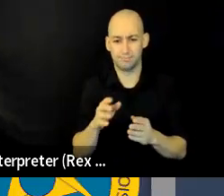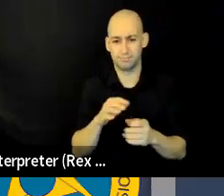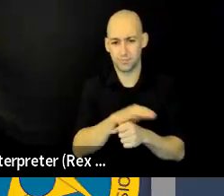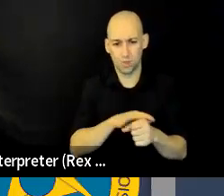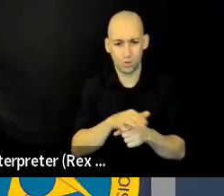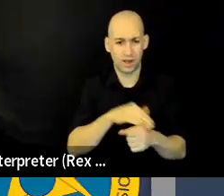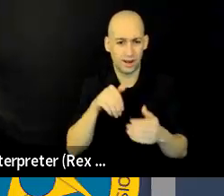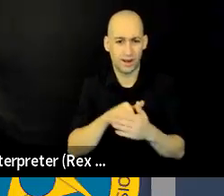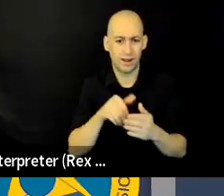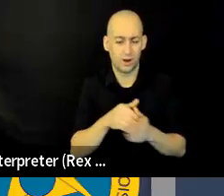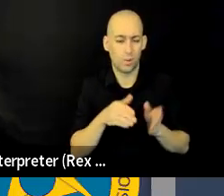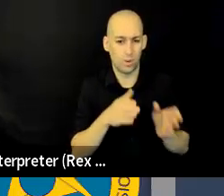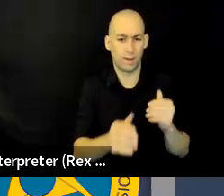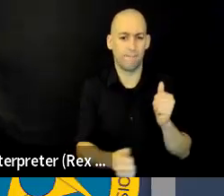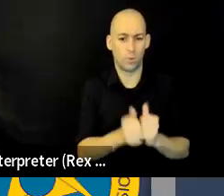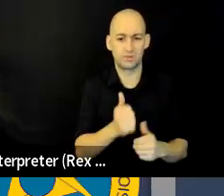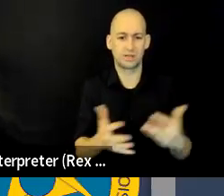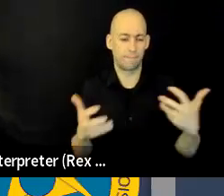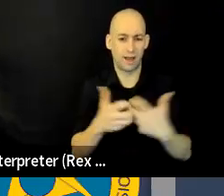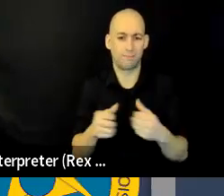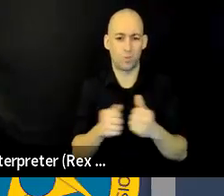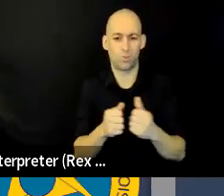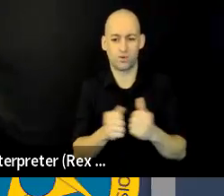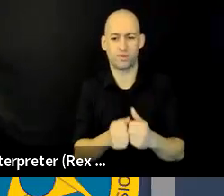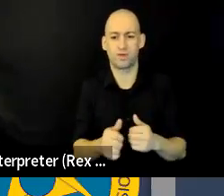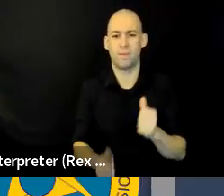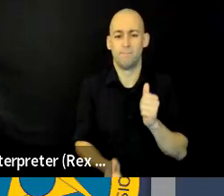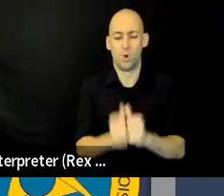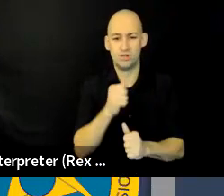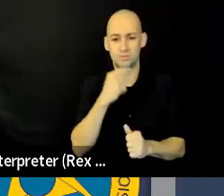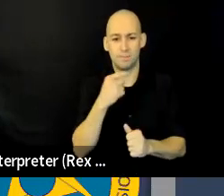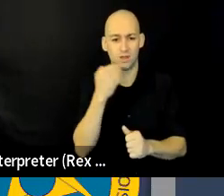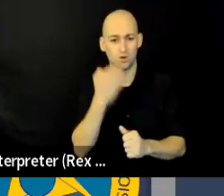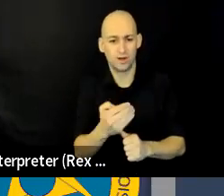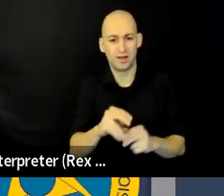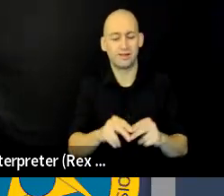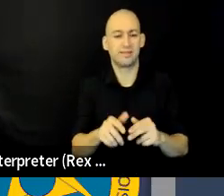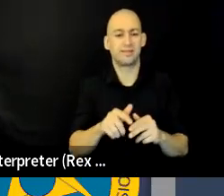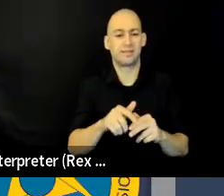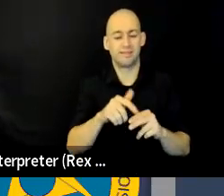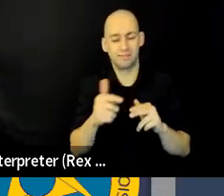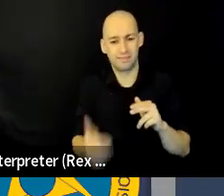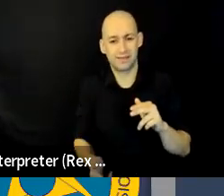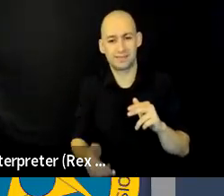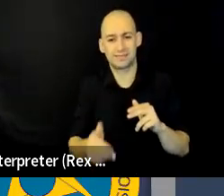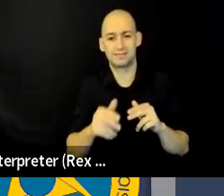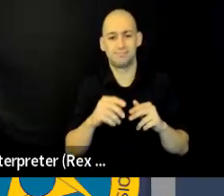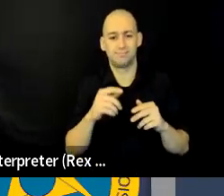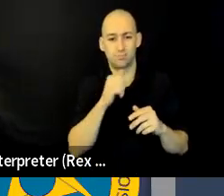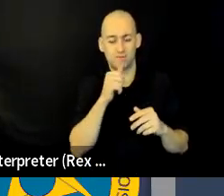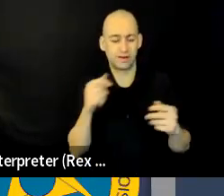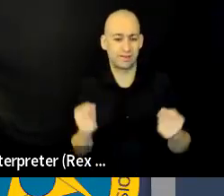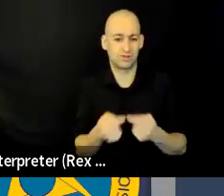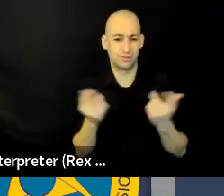will be most compatible with the greatest public good and least private injury? Thirdly, is the property necessary for the